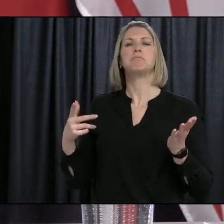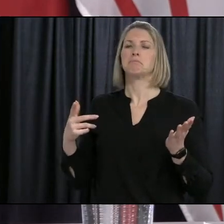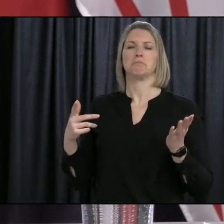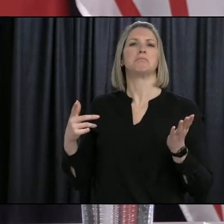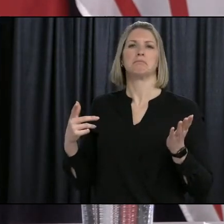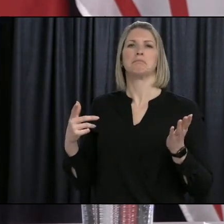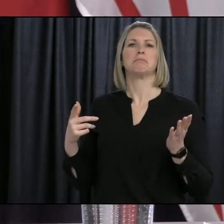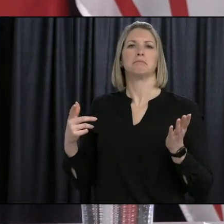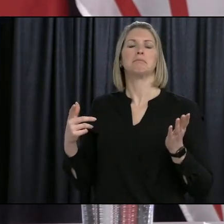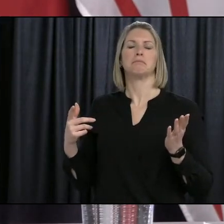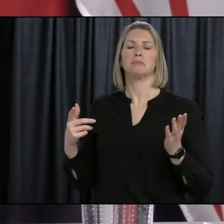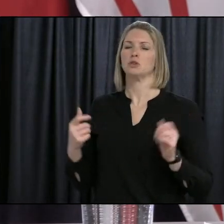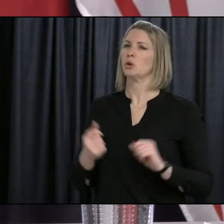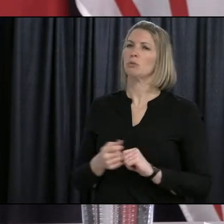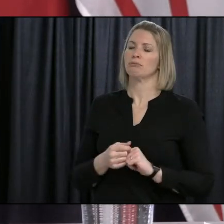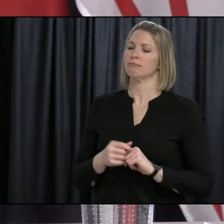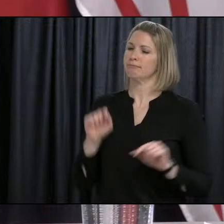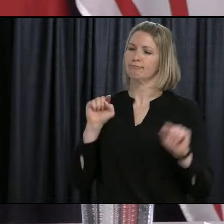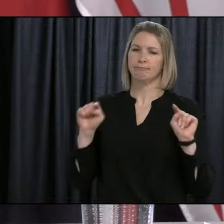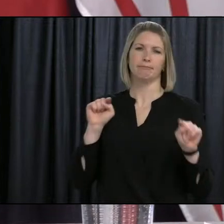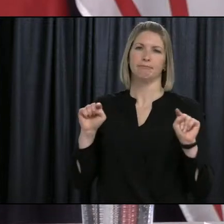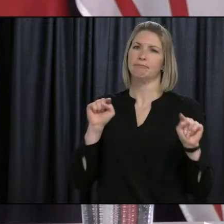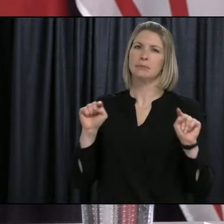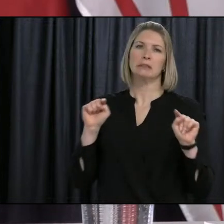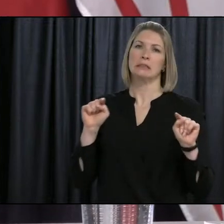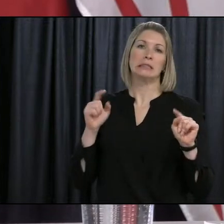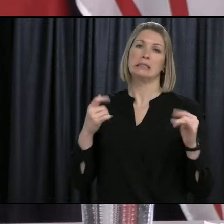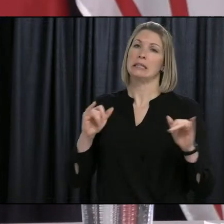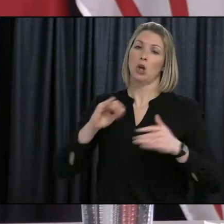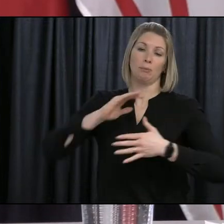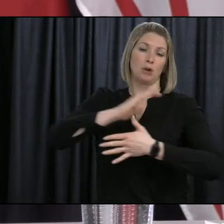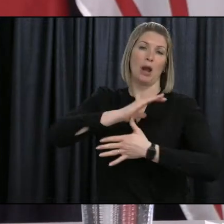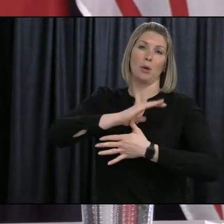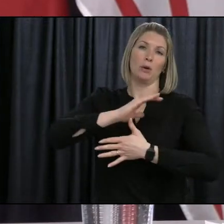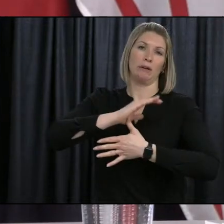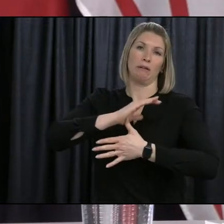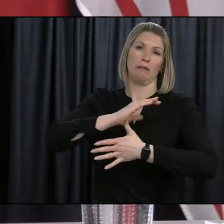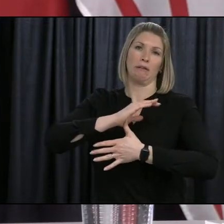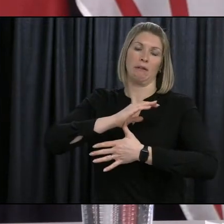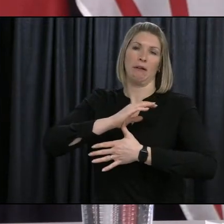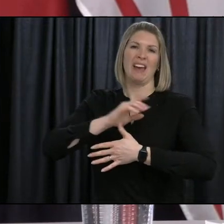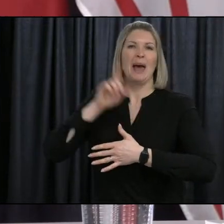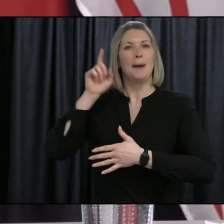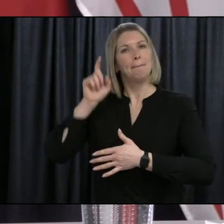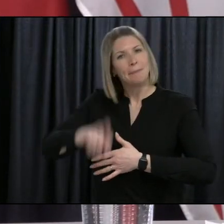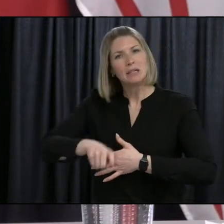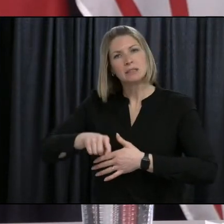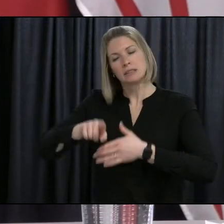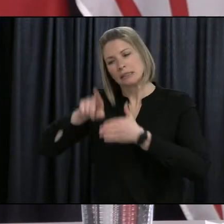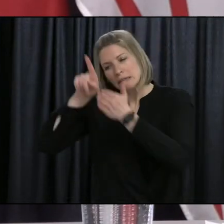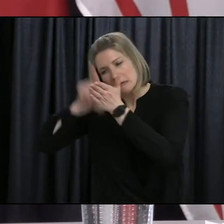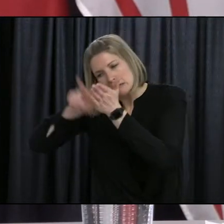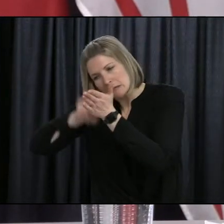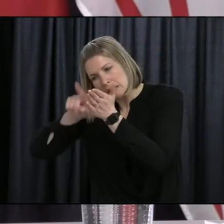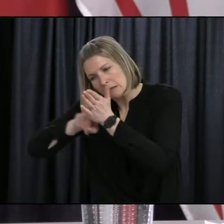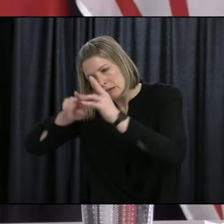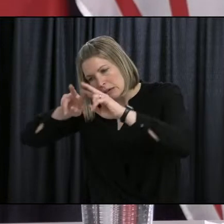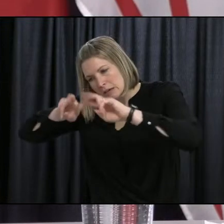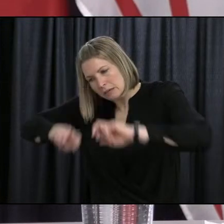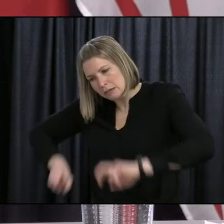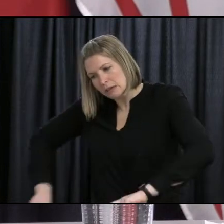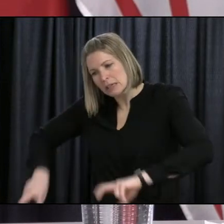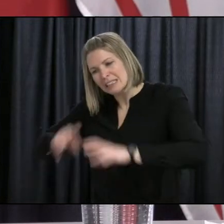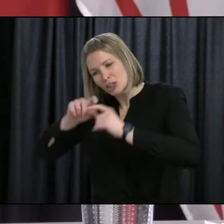tests would take priority over the full genome sequencing at this particular moment in the pandemic and given the